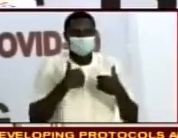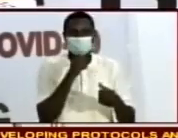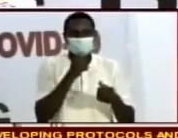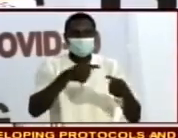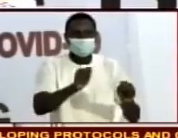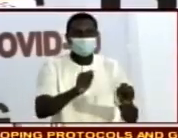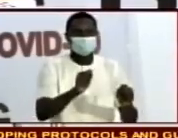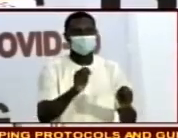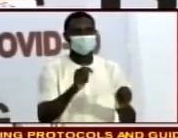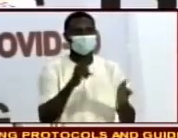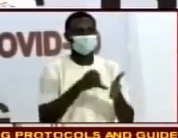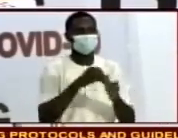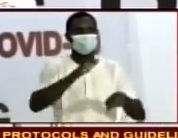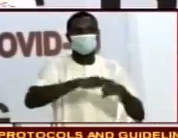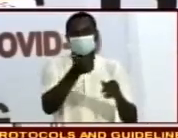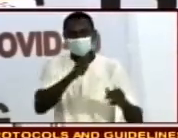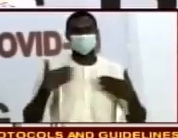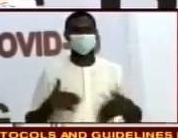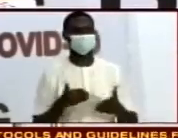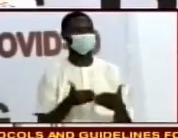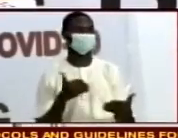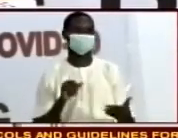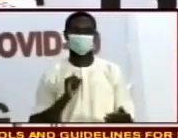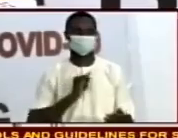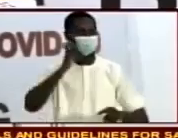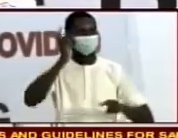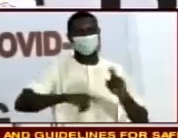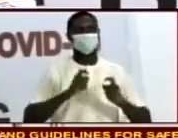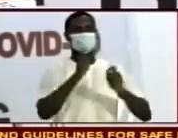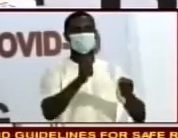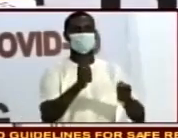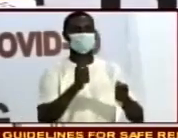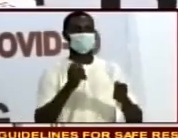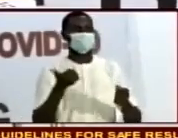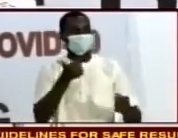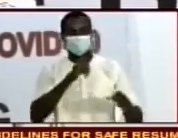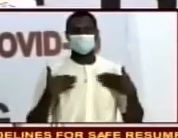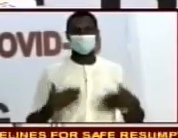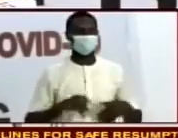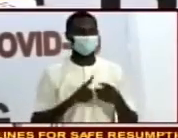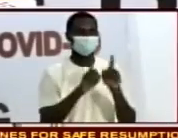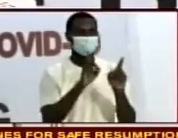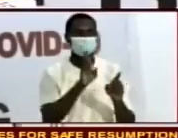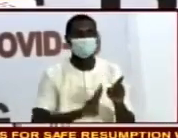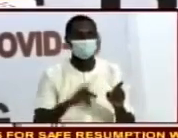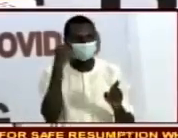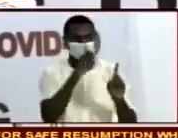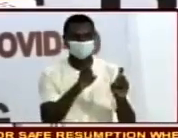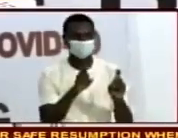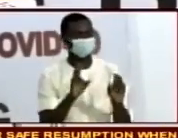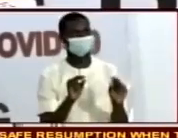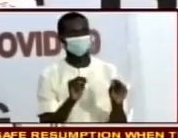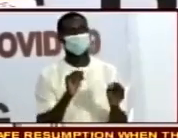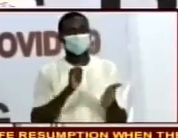them anyone to go and carry out their tests. So that's why they have to go through the